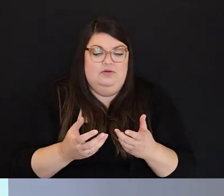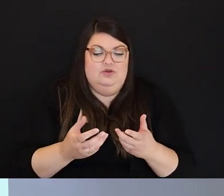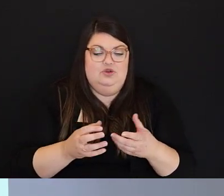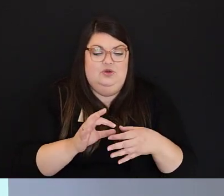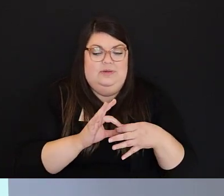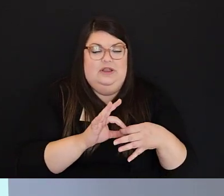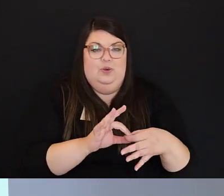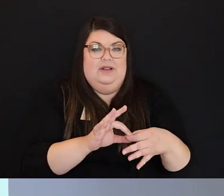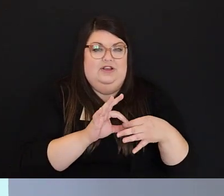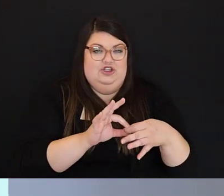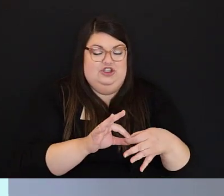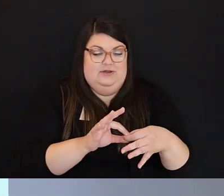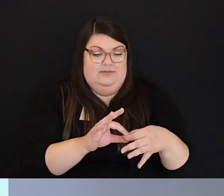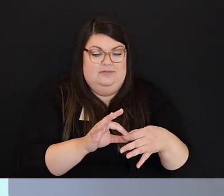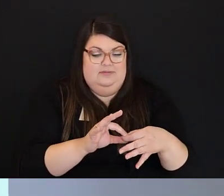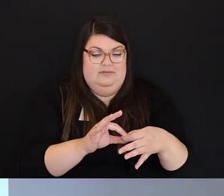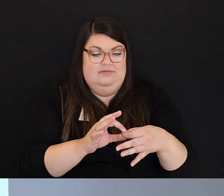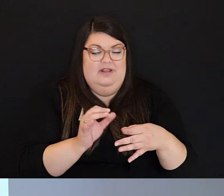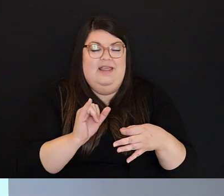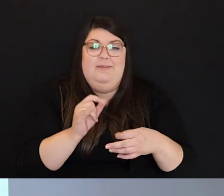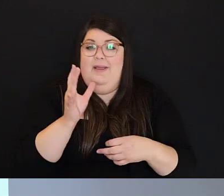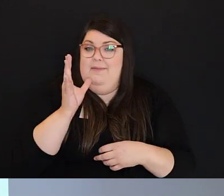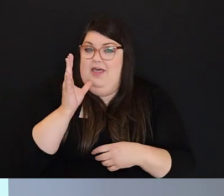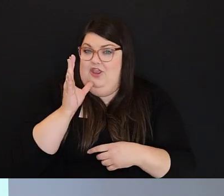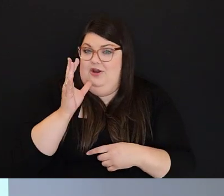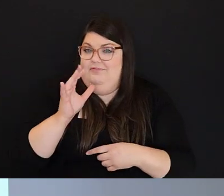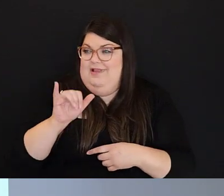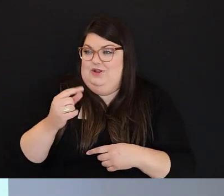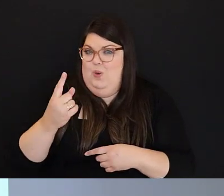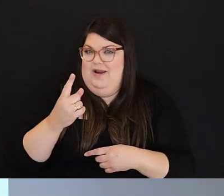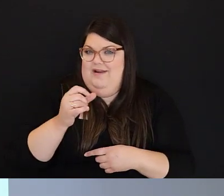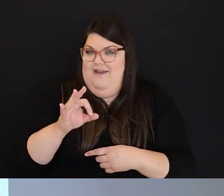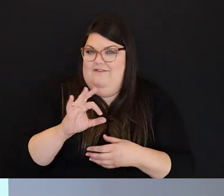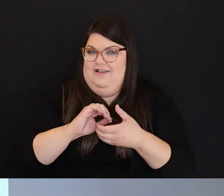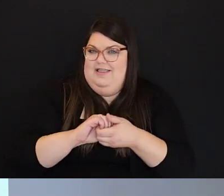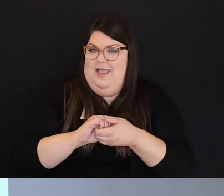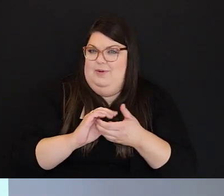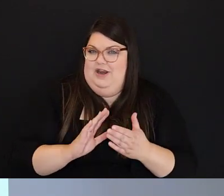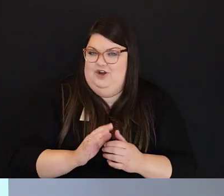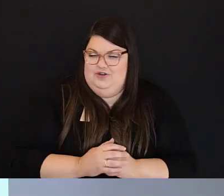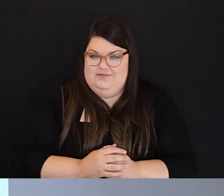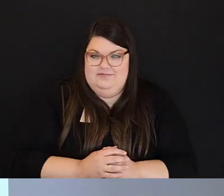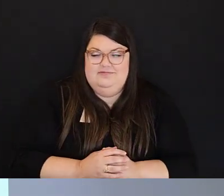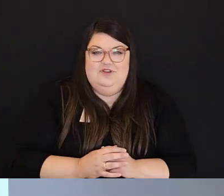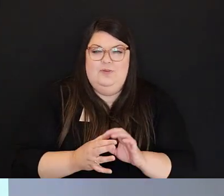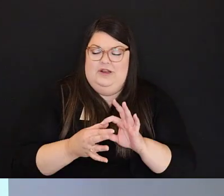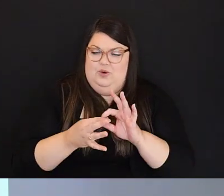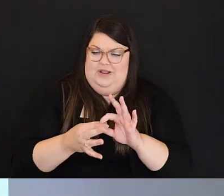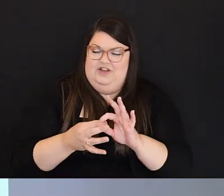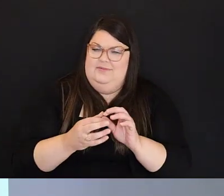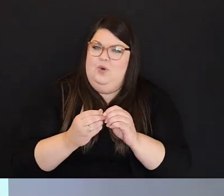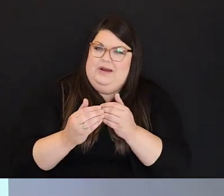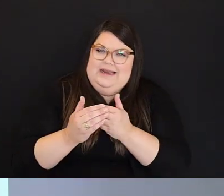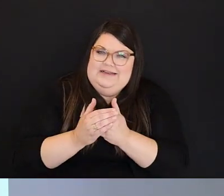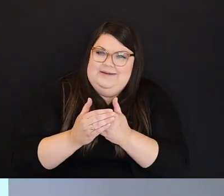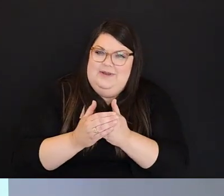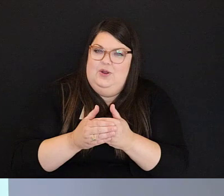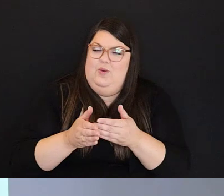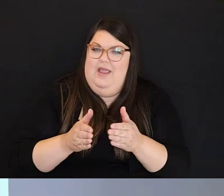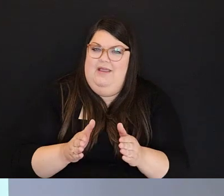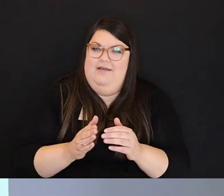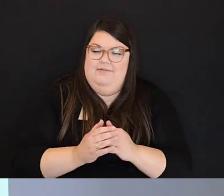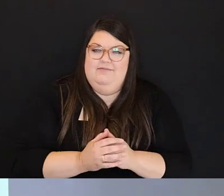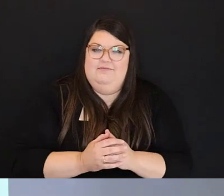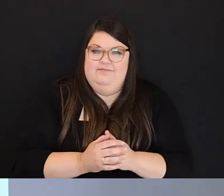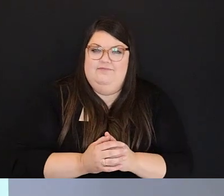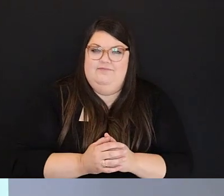in relationship, like my mother's one of the collaborators, being in relationship in a more intimate